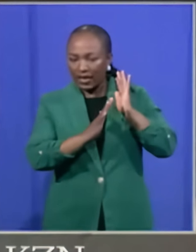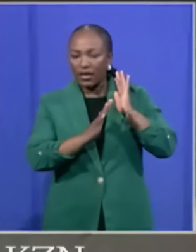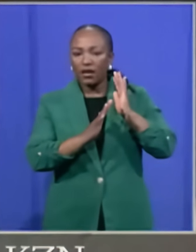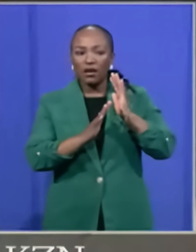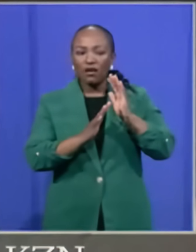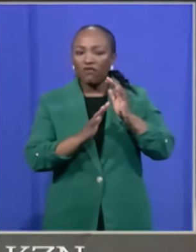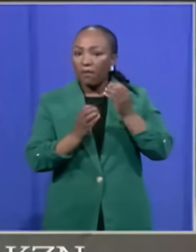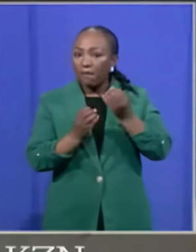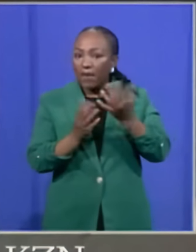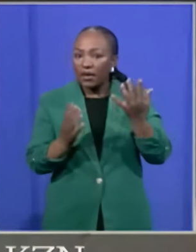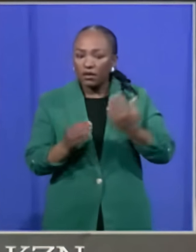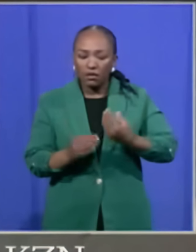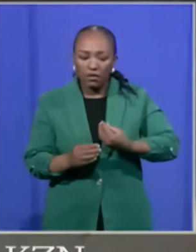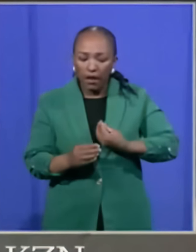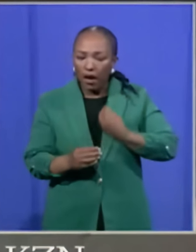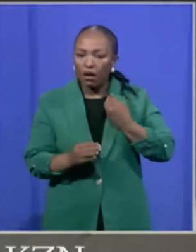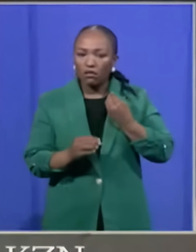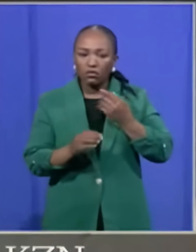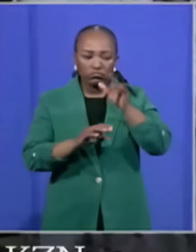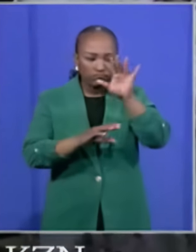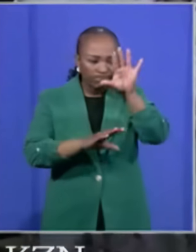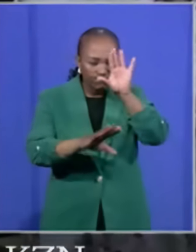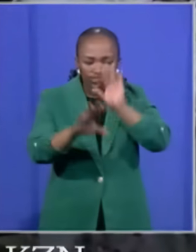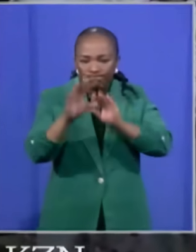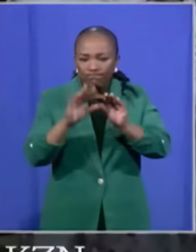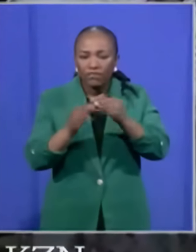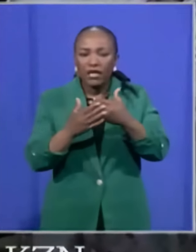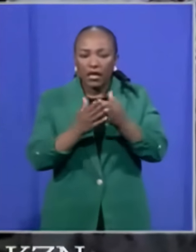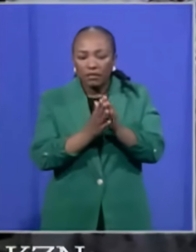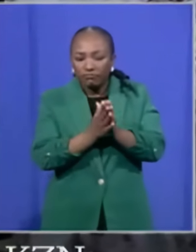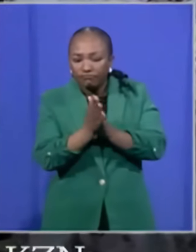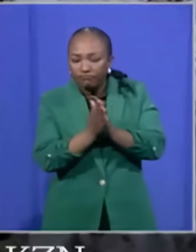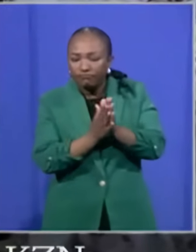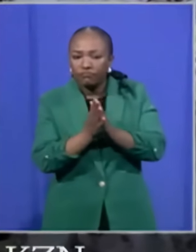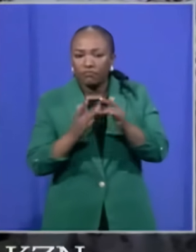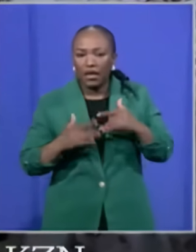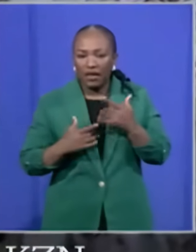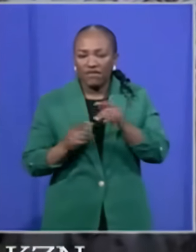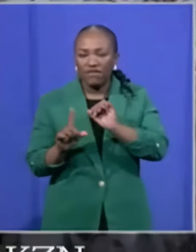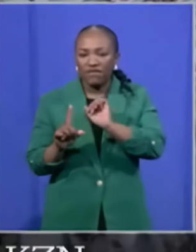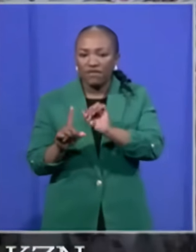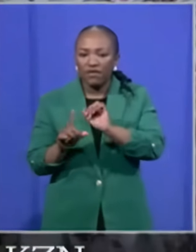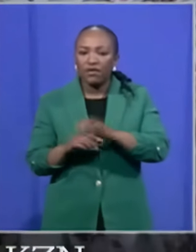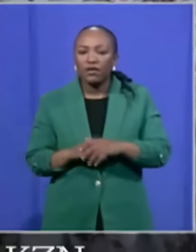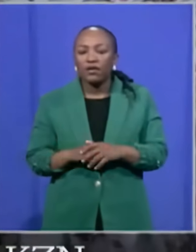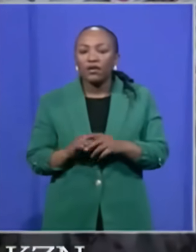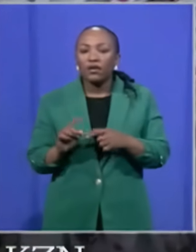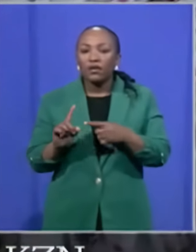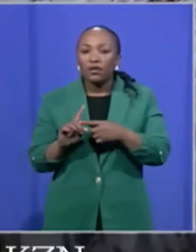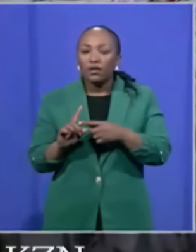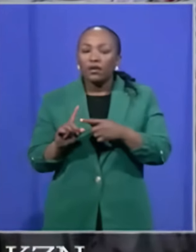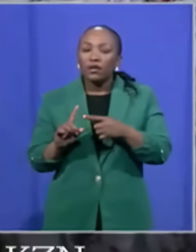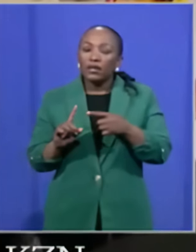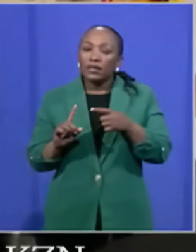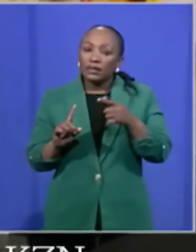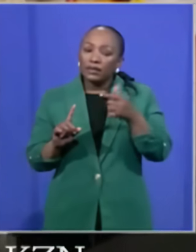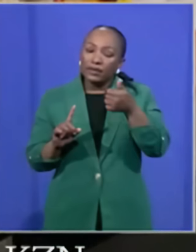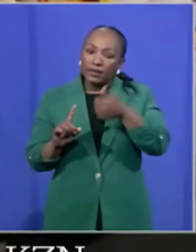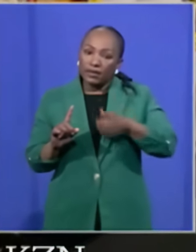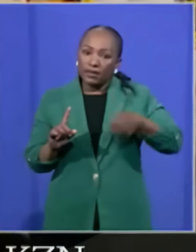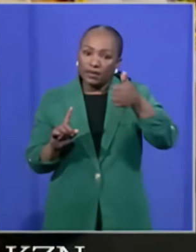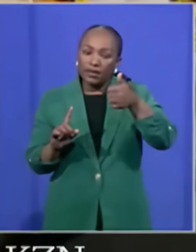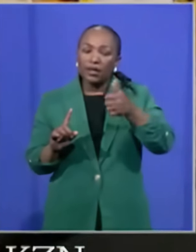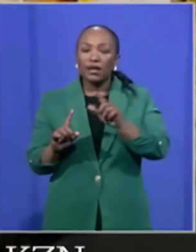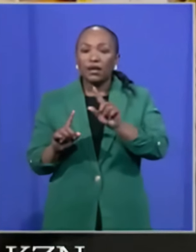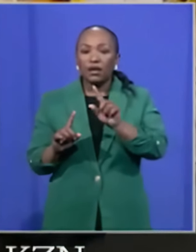generations to learn and get the inspiration. Tonakgolo ya Natala Thami Ntuli o re tebello ke hore lebitla lena le